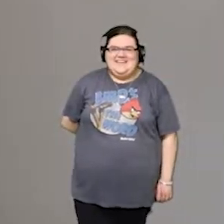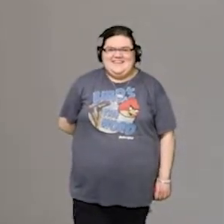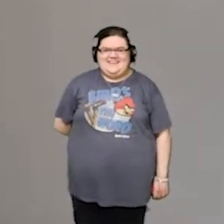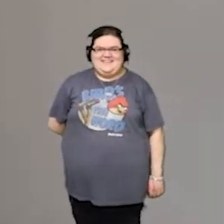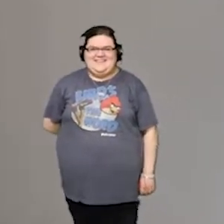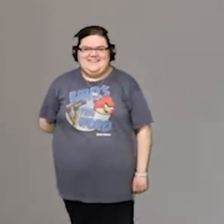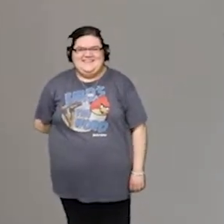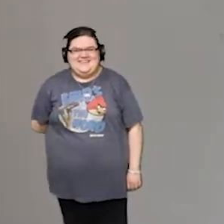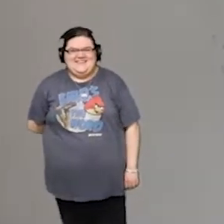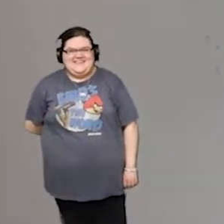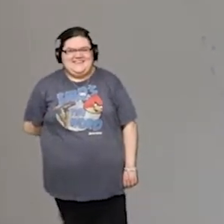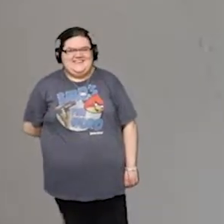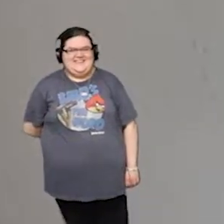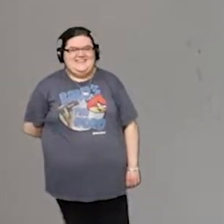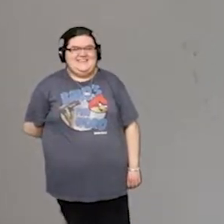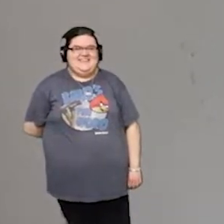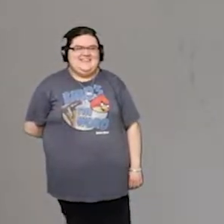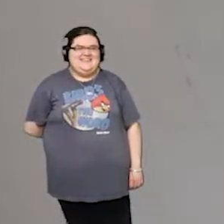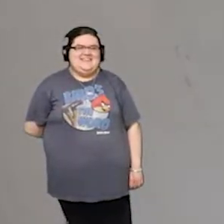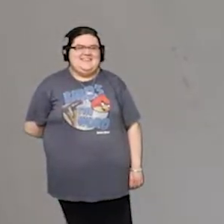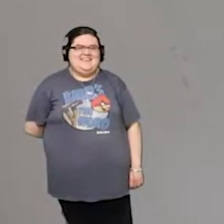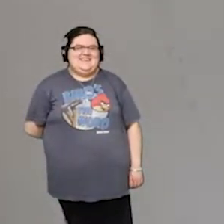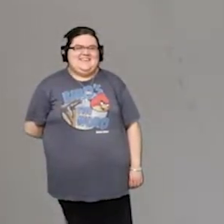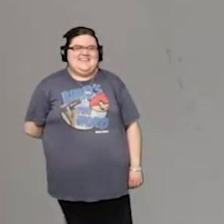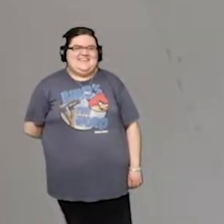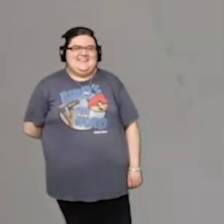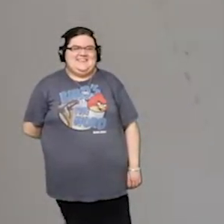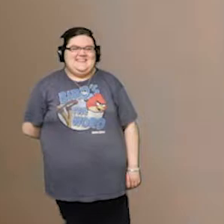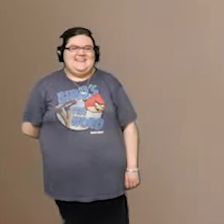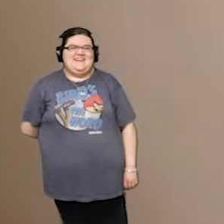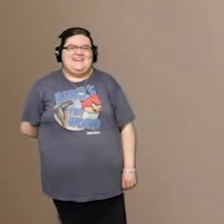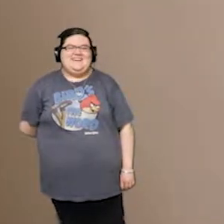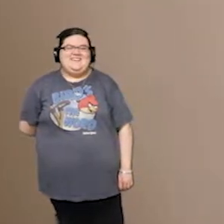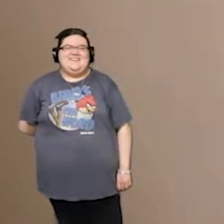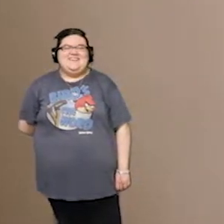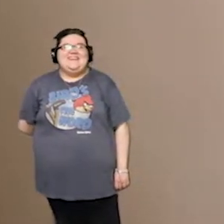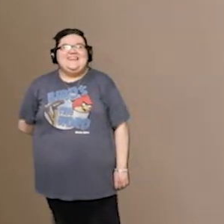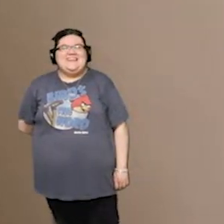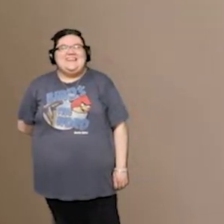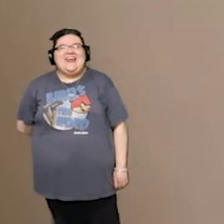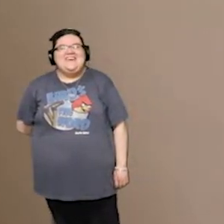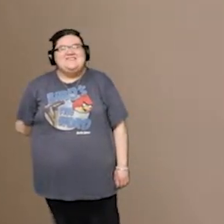Something across a tennis ball and Union Jack.